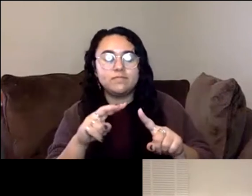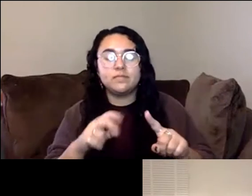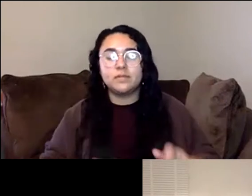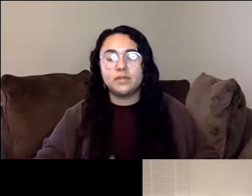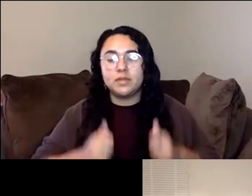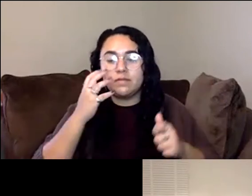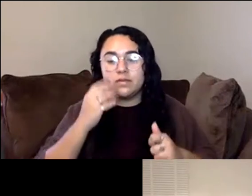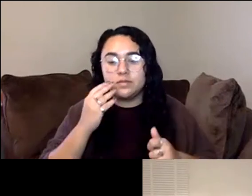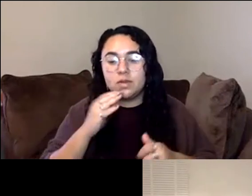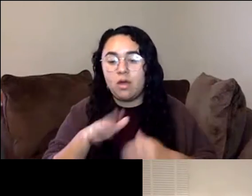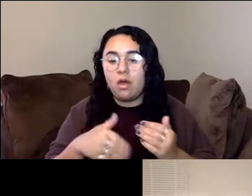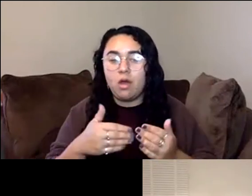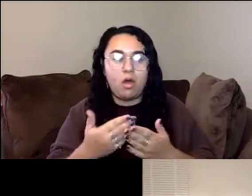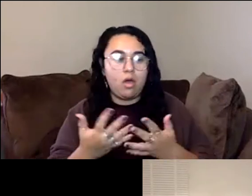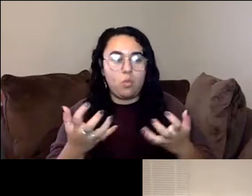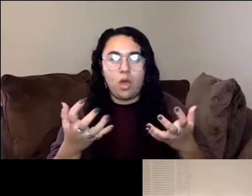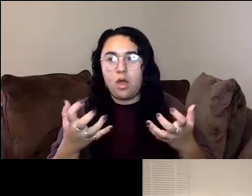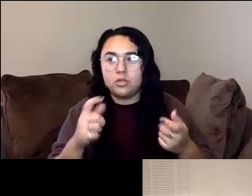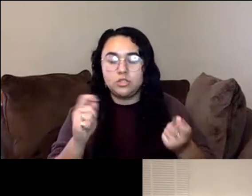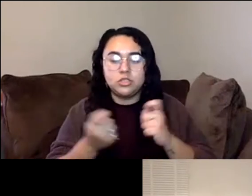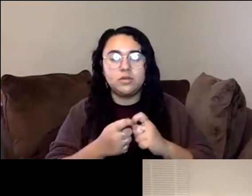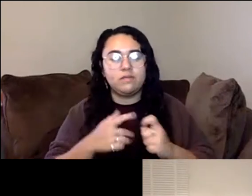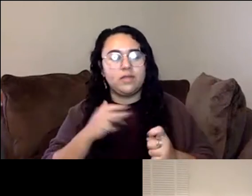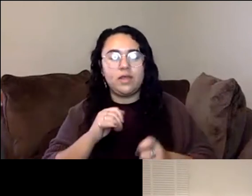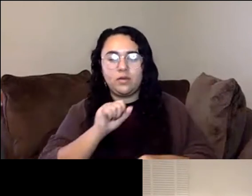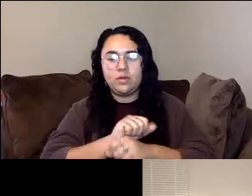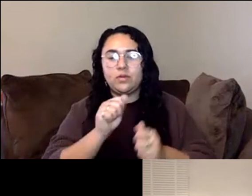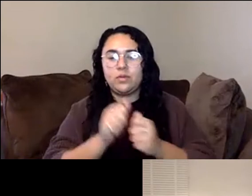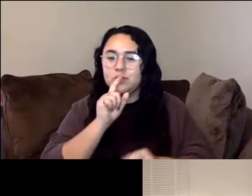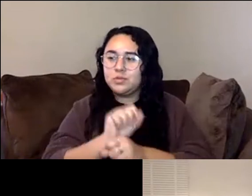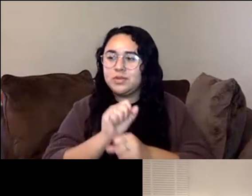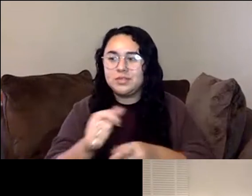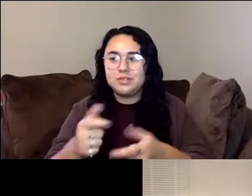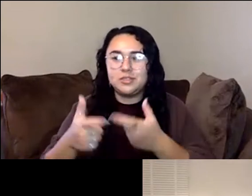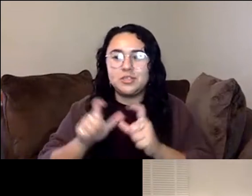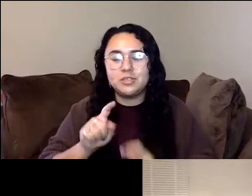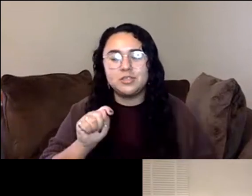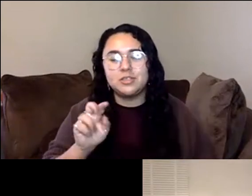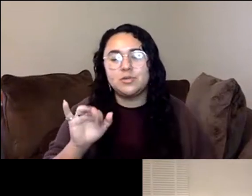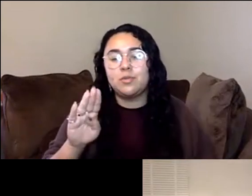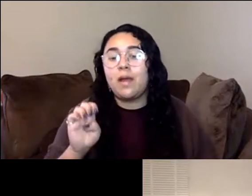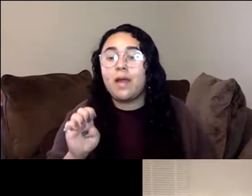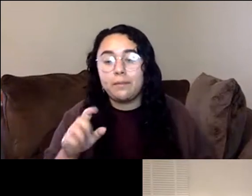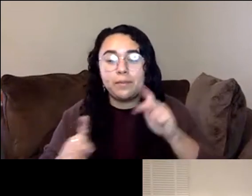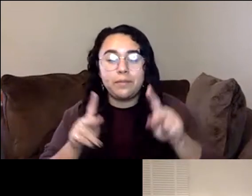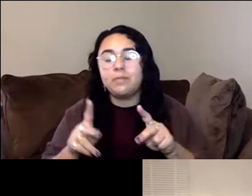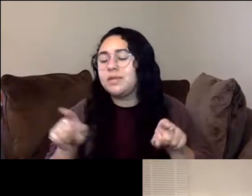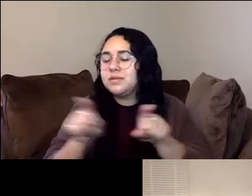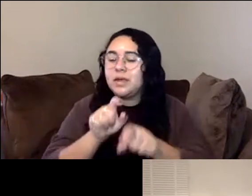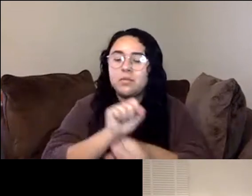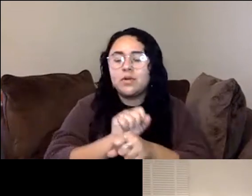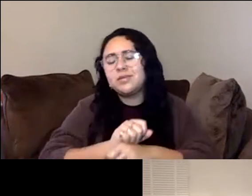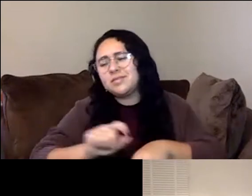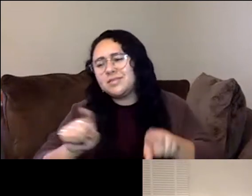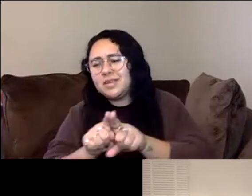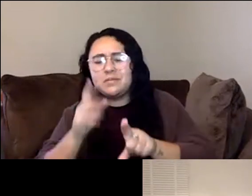change, it felt like working with an authentic tribe of people committed to the same work, who were bringing the same experiences with such nuance